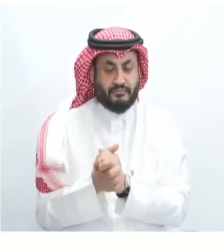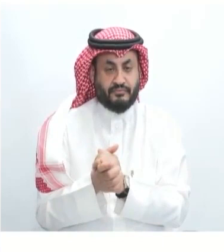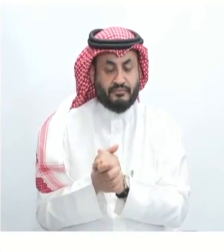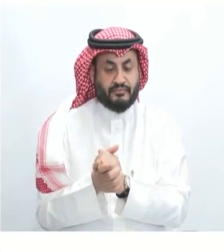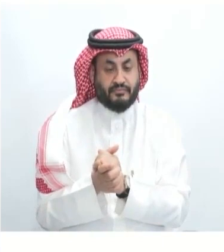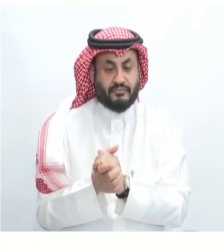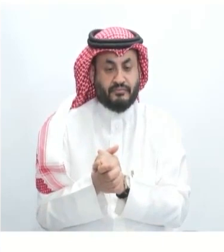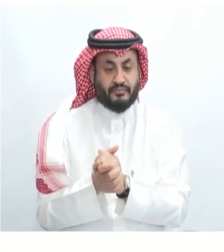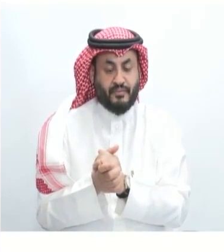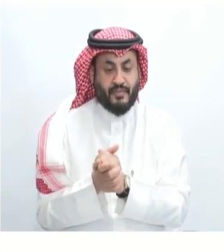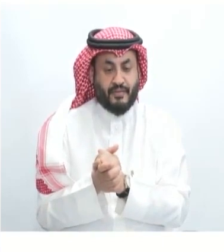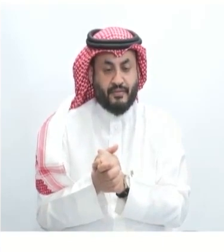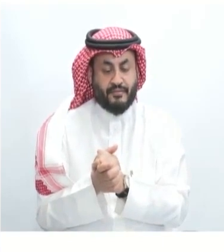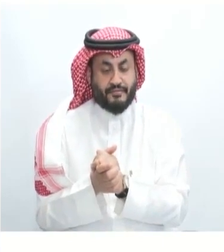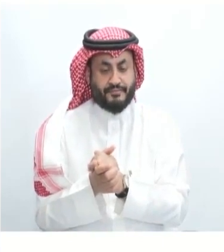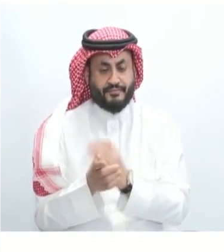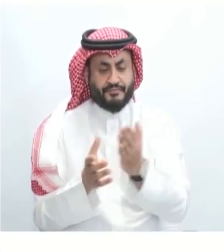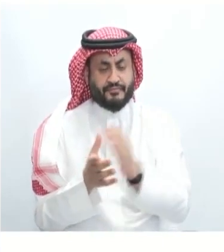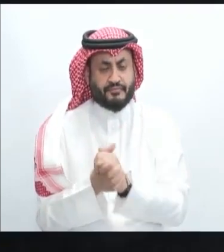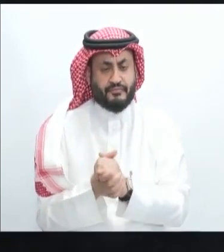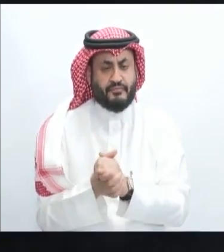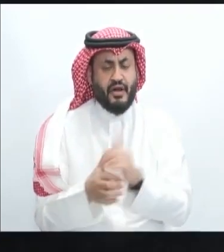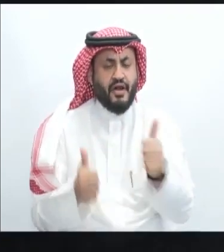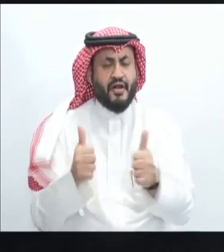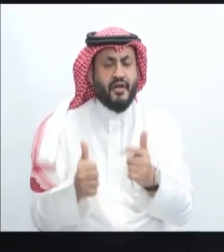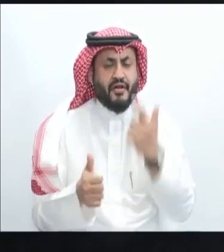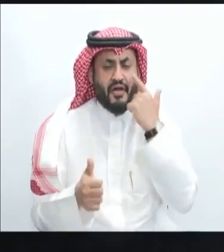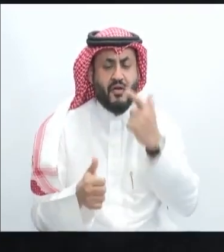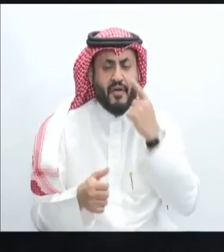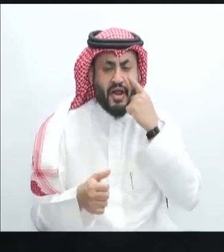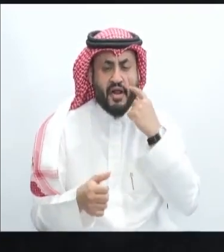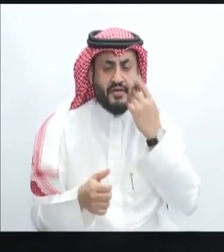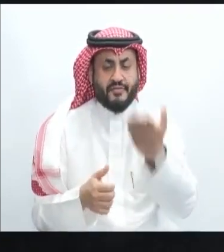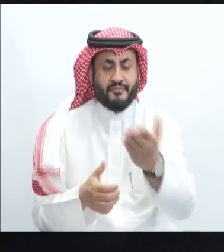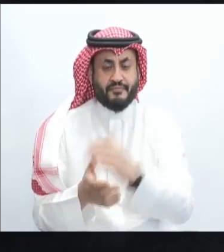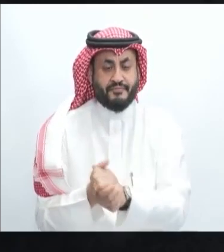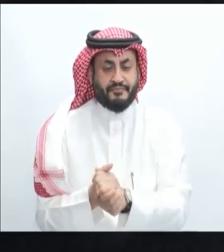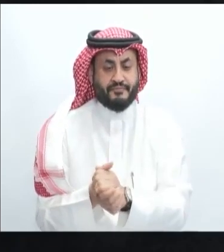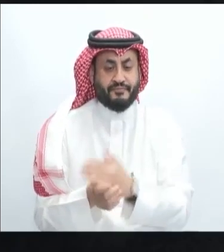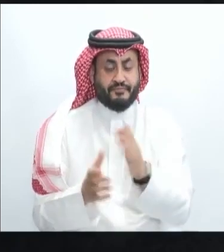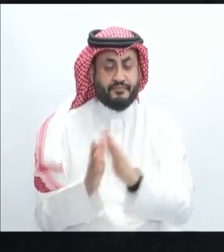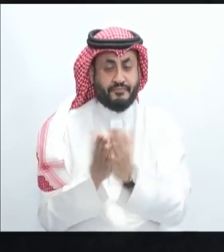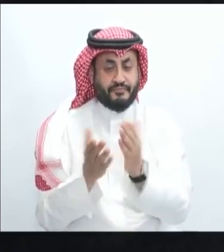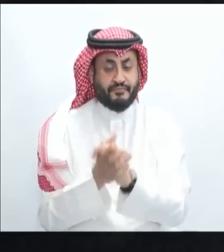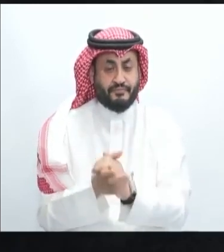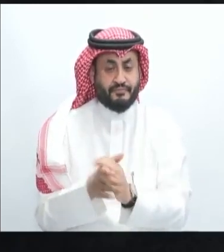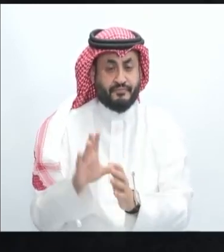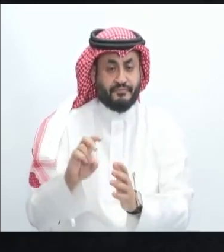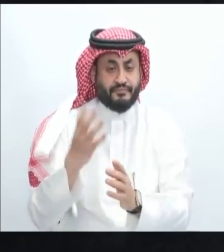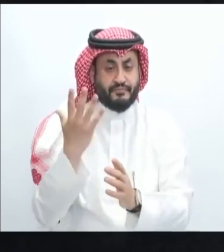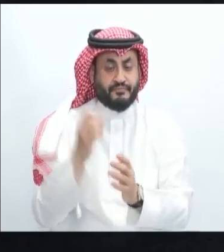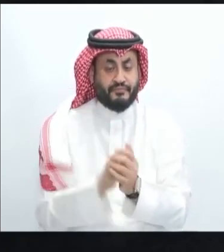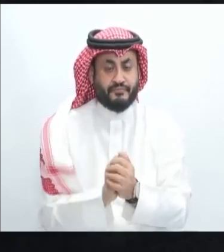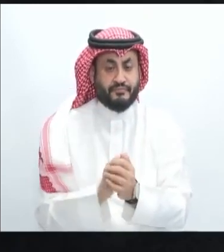things, let's test our healthy life. And if you want to do this, let's move on to page